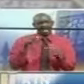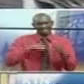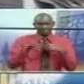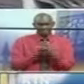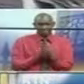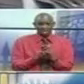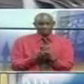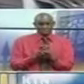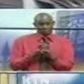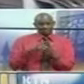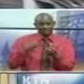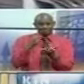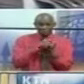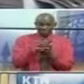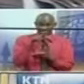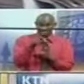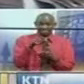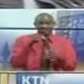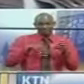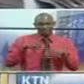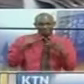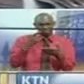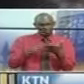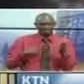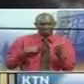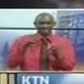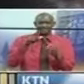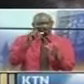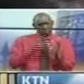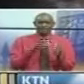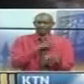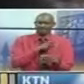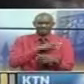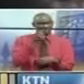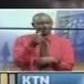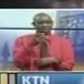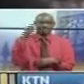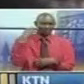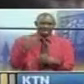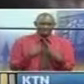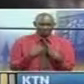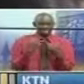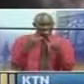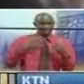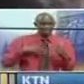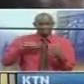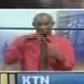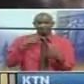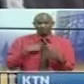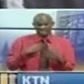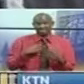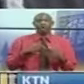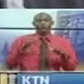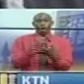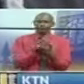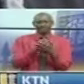in coffee farming amongst the youth has partly been attributed to low profits in the recent years. Now, young people also prefer white-collar jobs